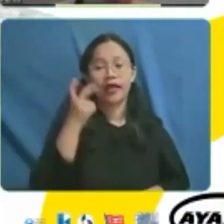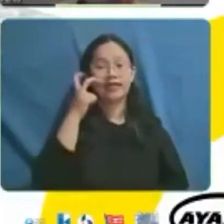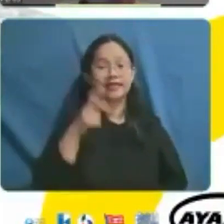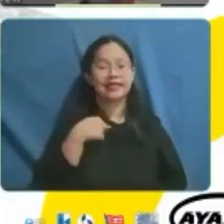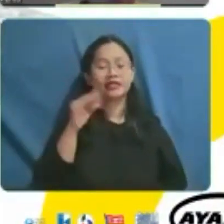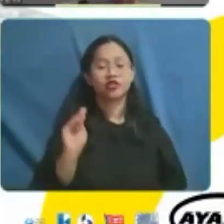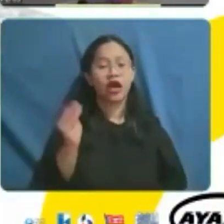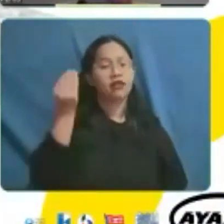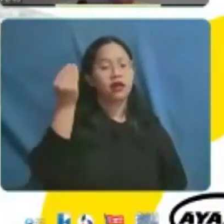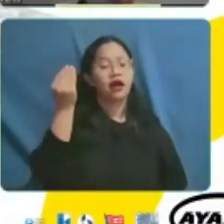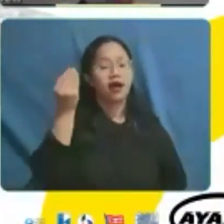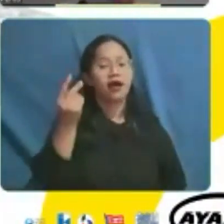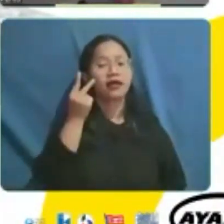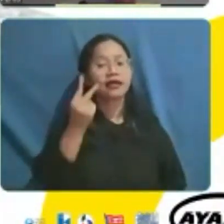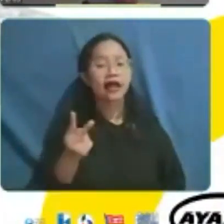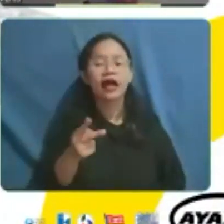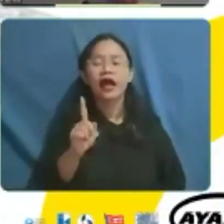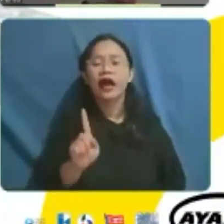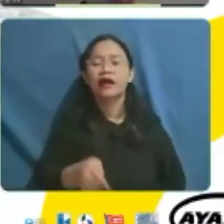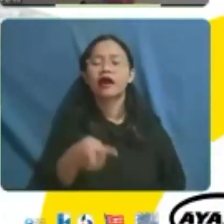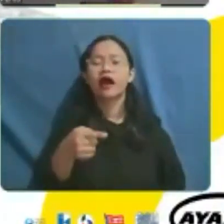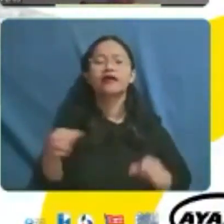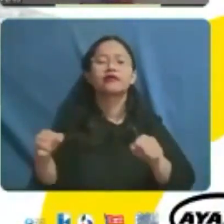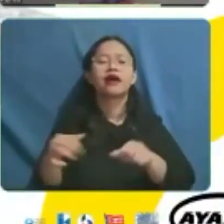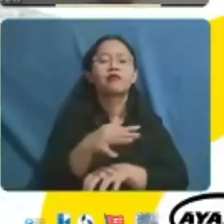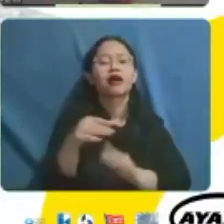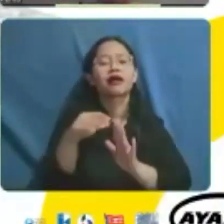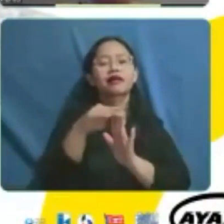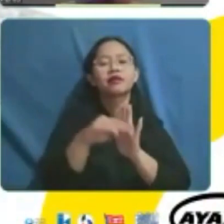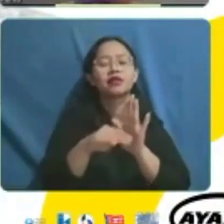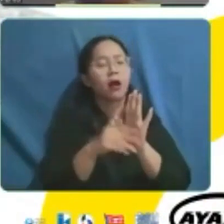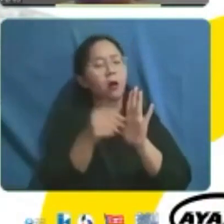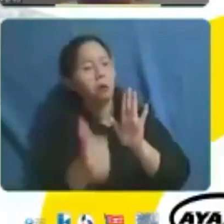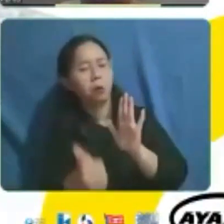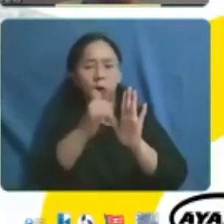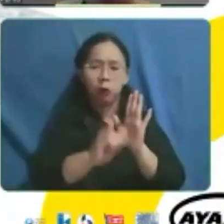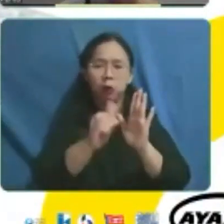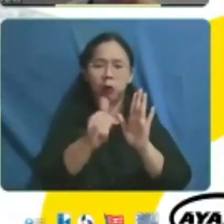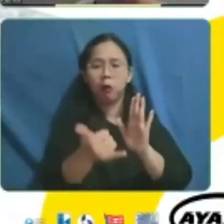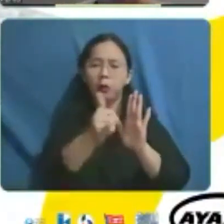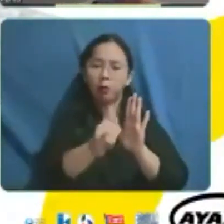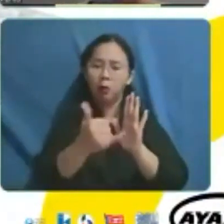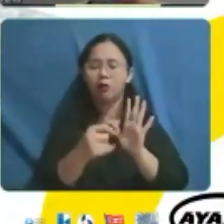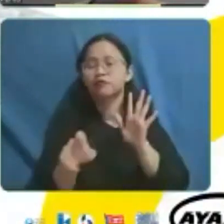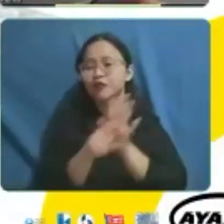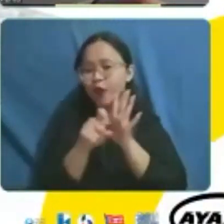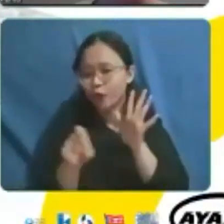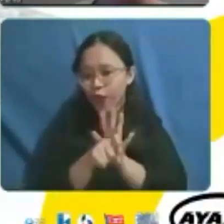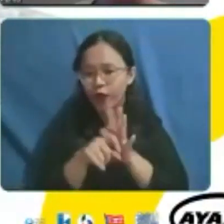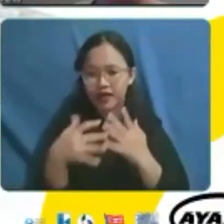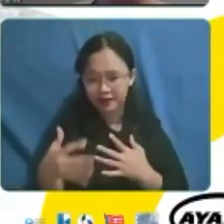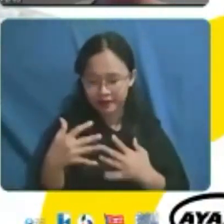were able to see that enforcing regular vehicle emissions would actually provide the greatest health benefits.